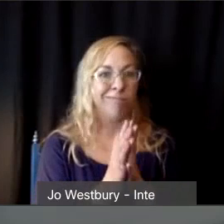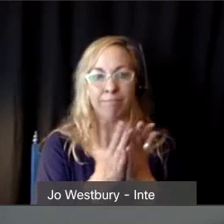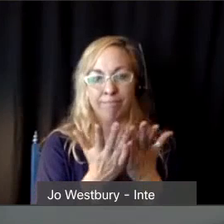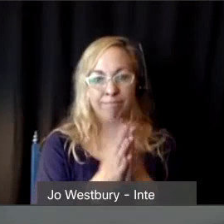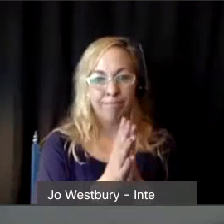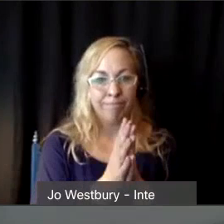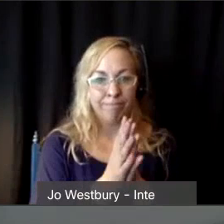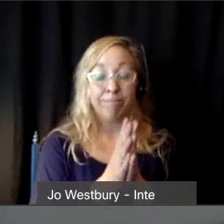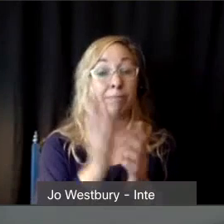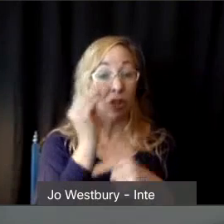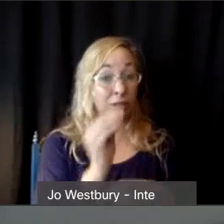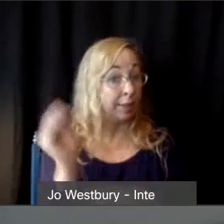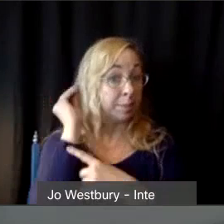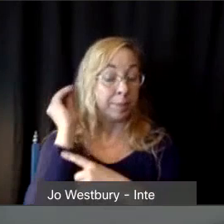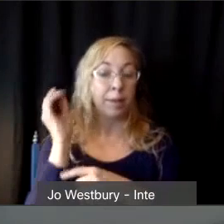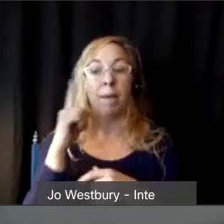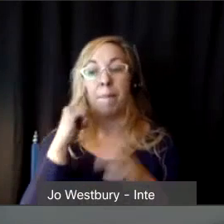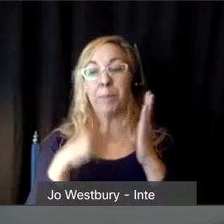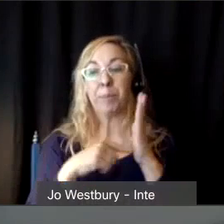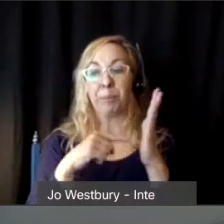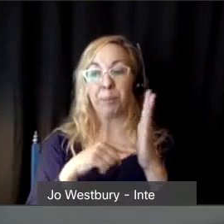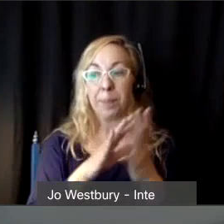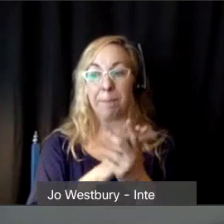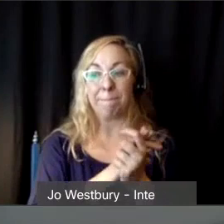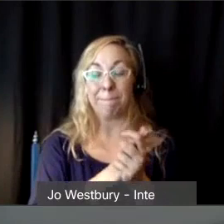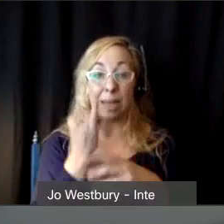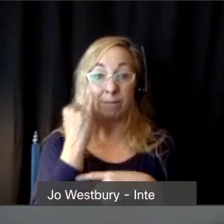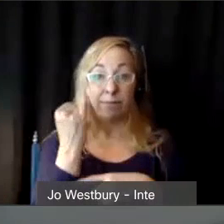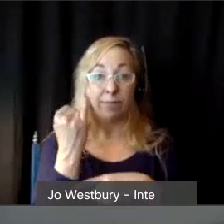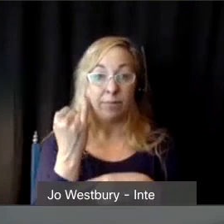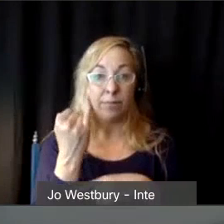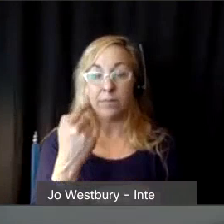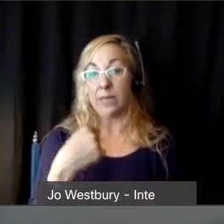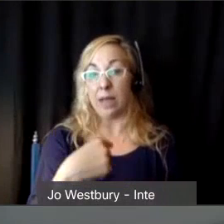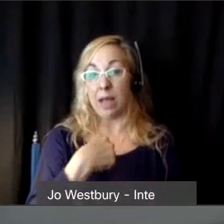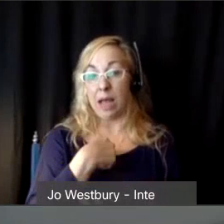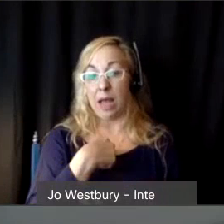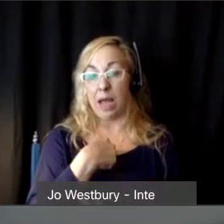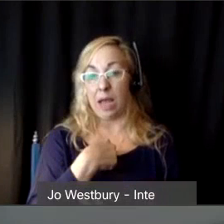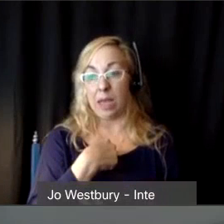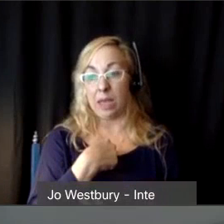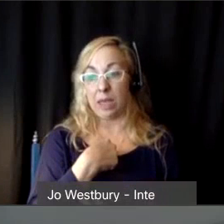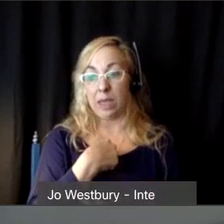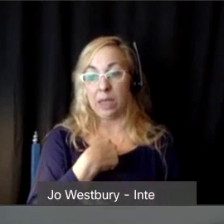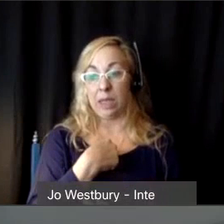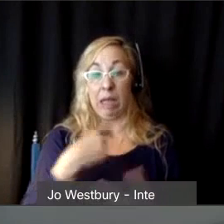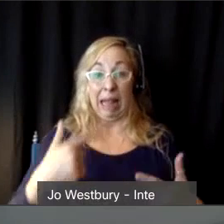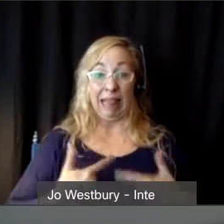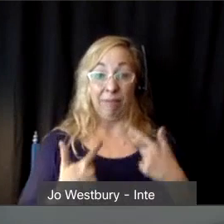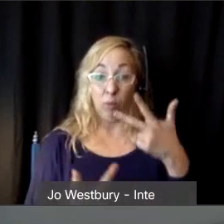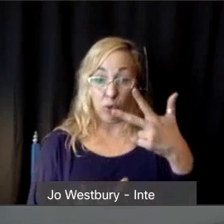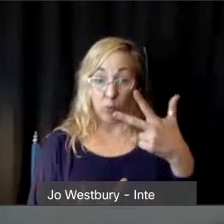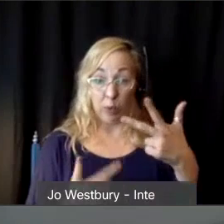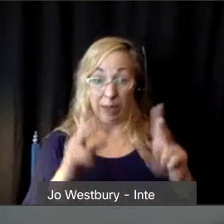Keeping in mind, for example, if I live with 3 other